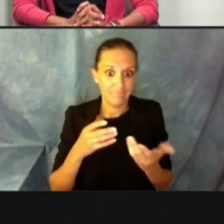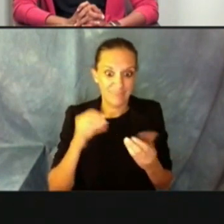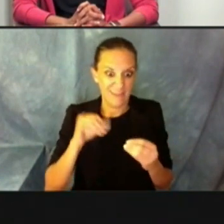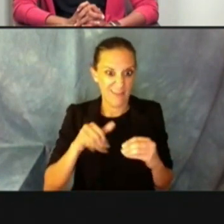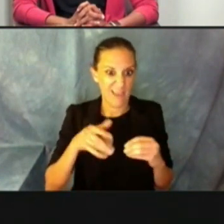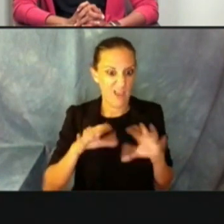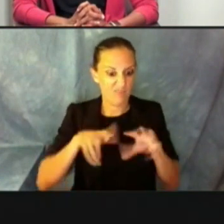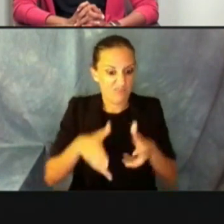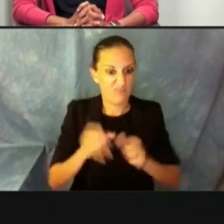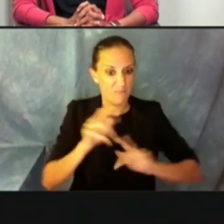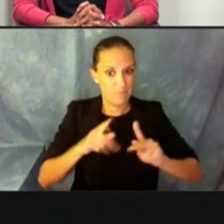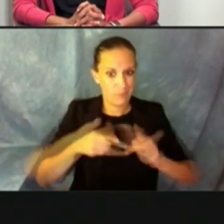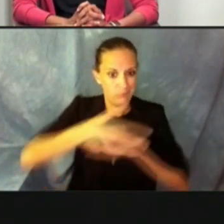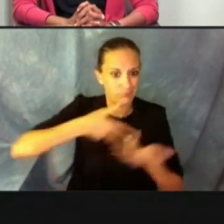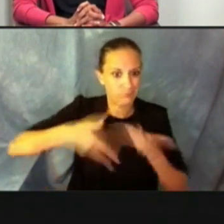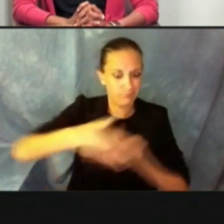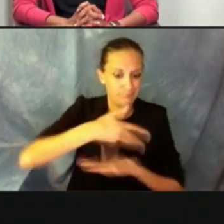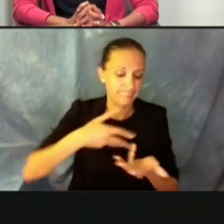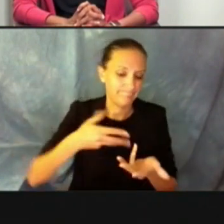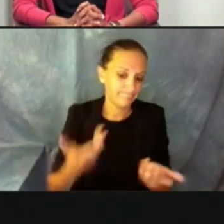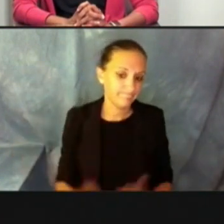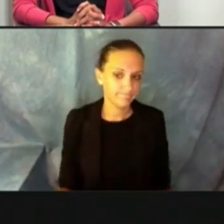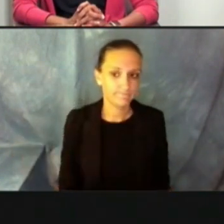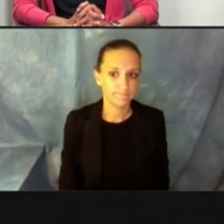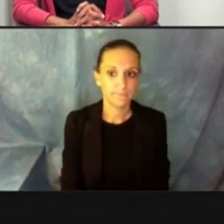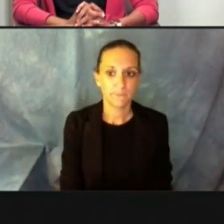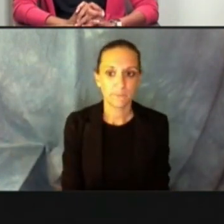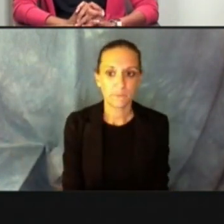they're associating with.